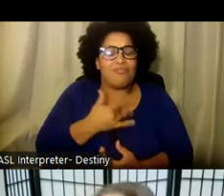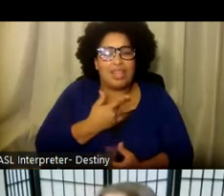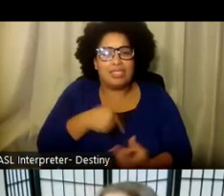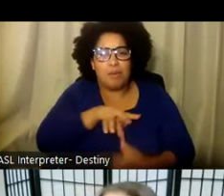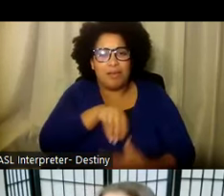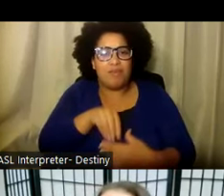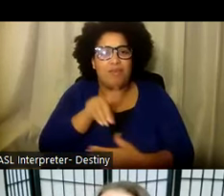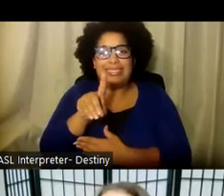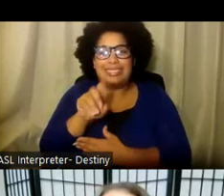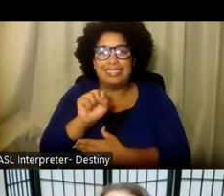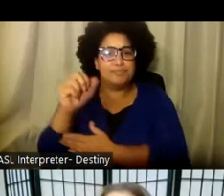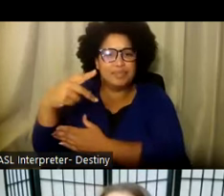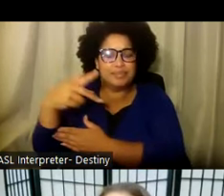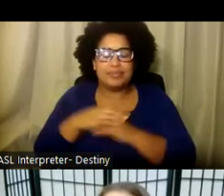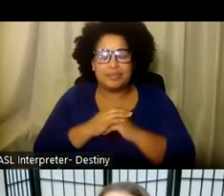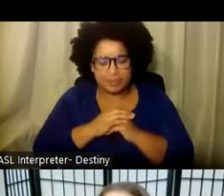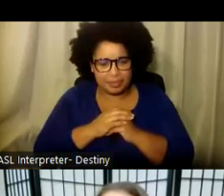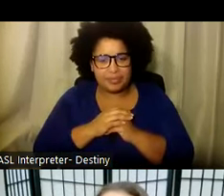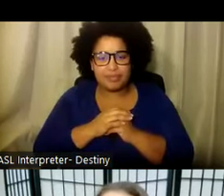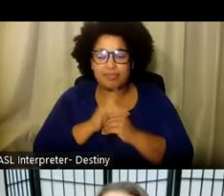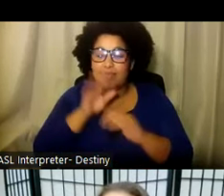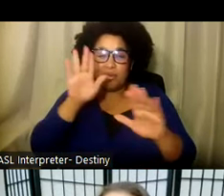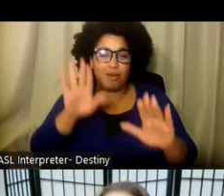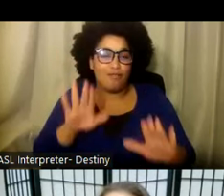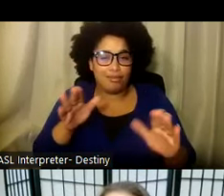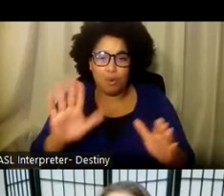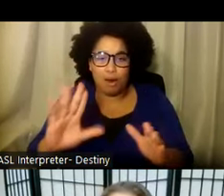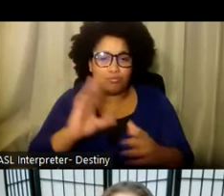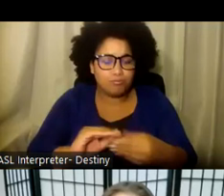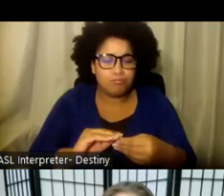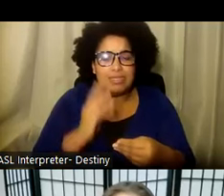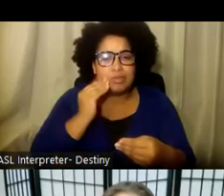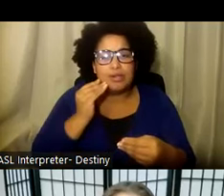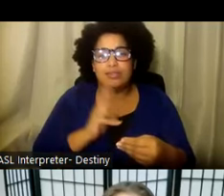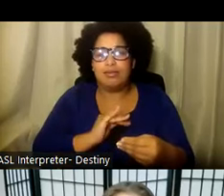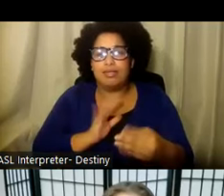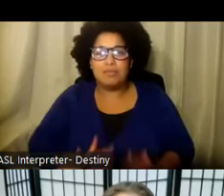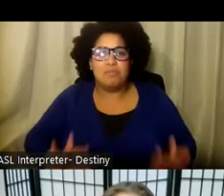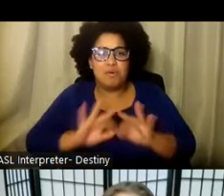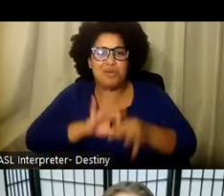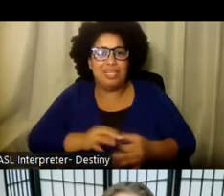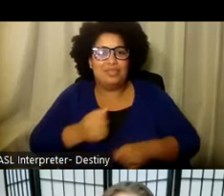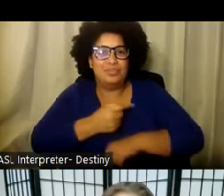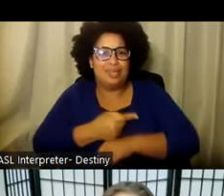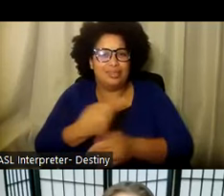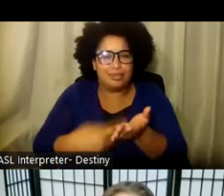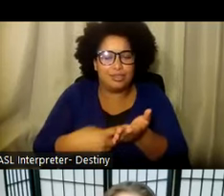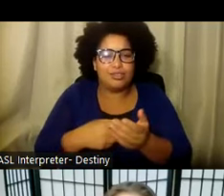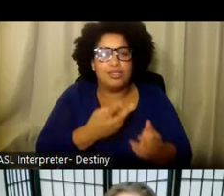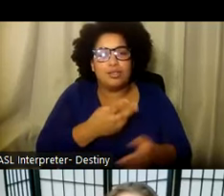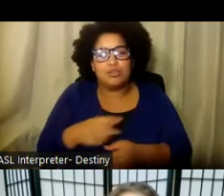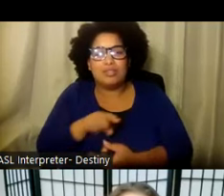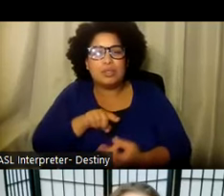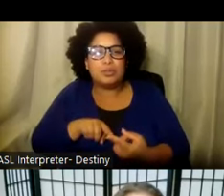DSP. It's just wonderful to hear and such an important component of today's webinar. We're going to transition to